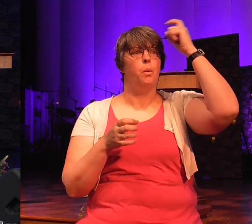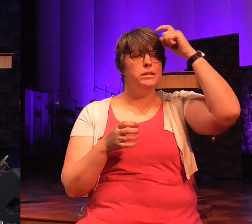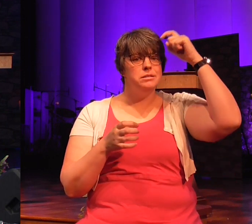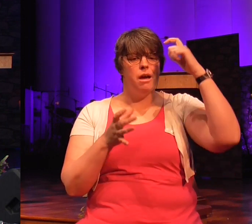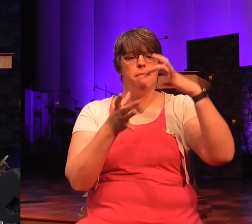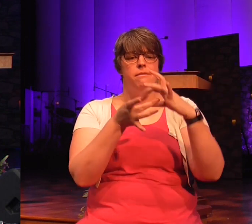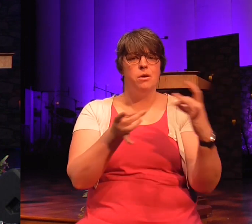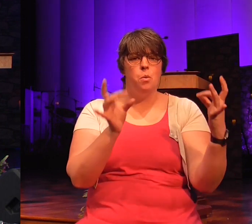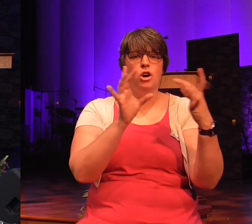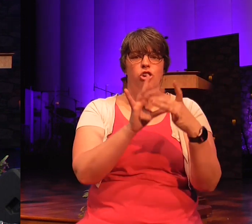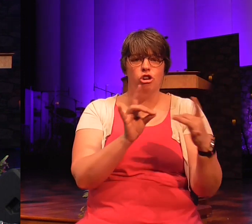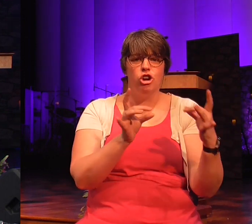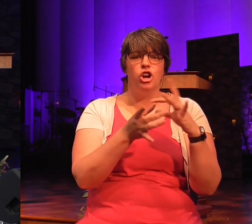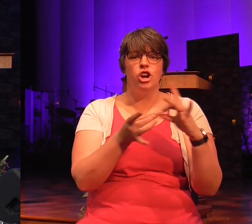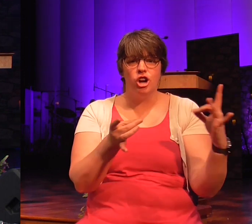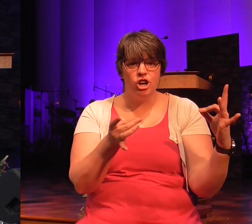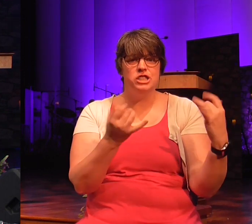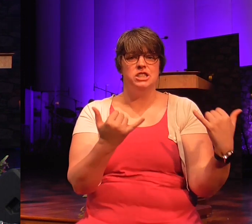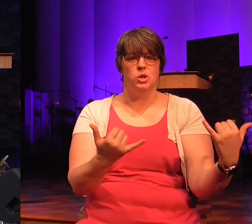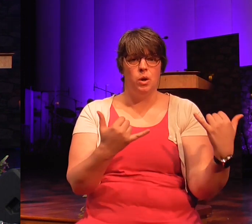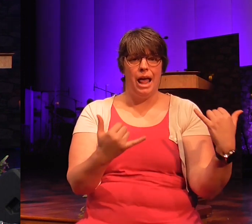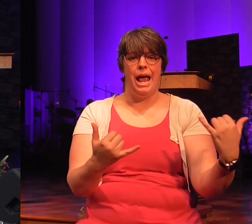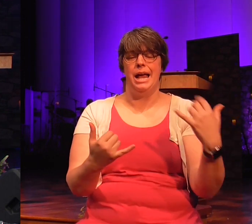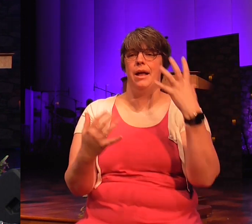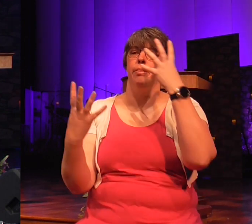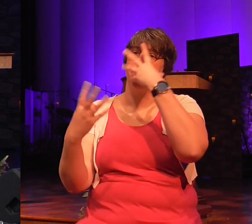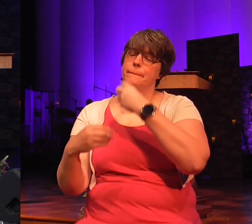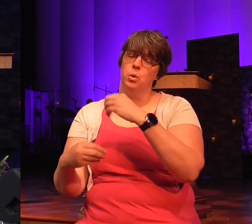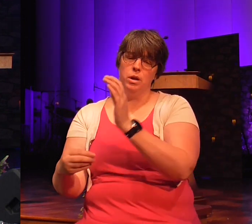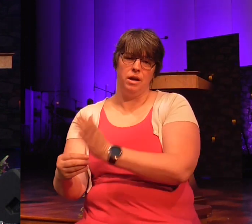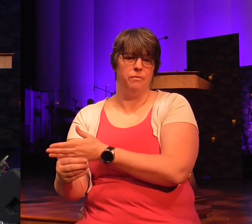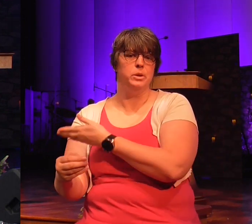spoken, through the beauty of the music.